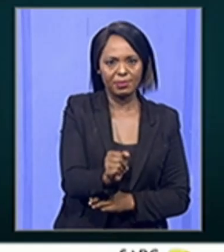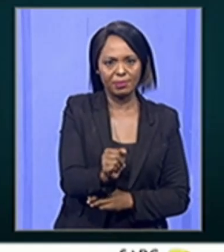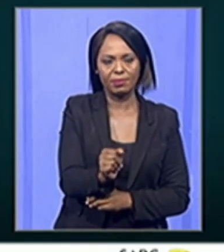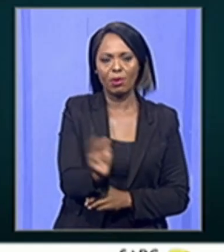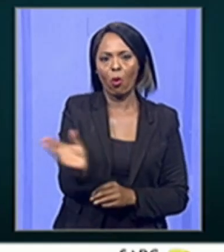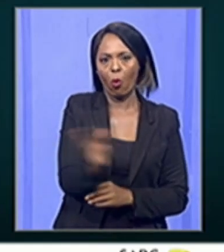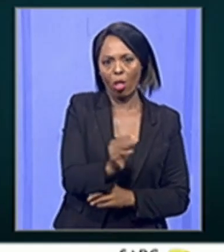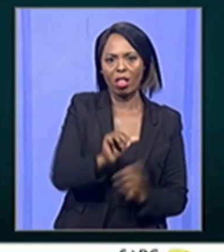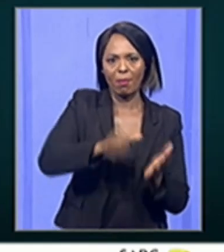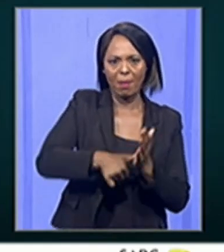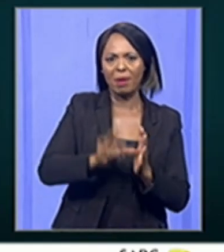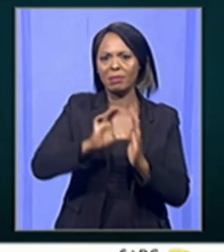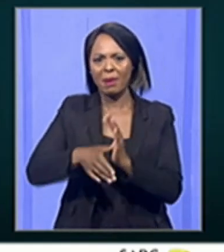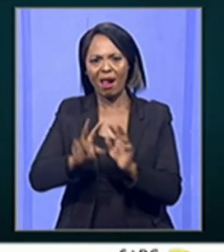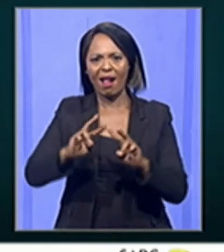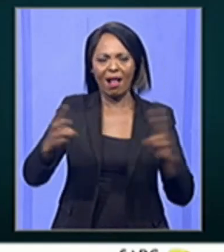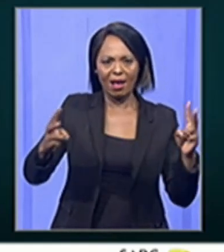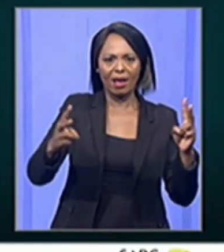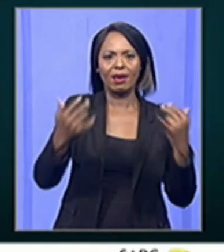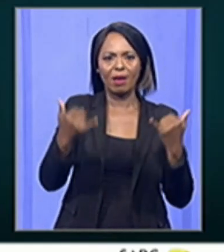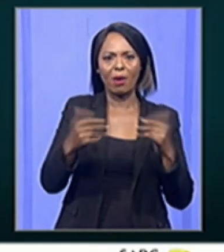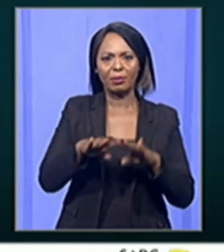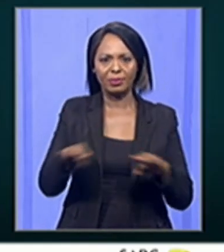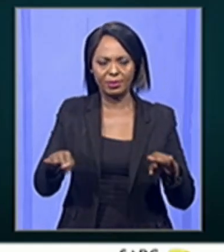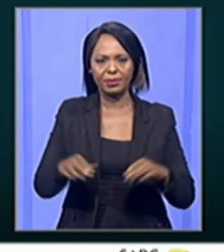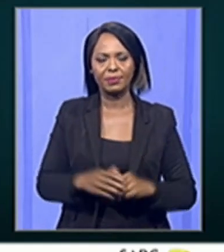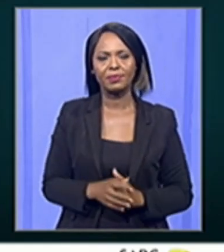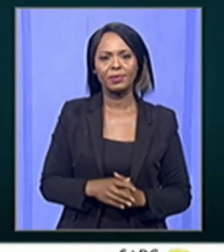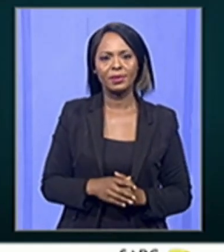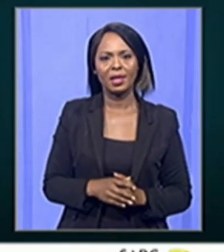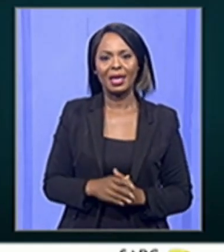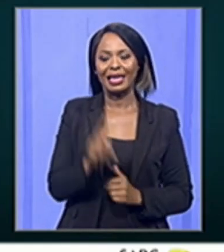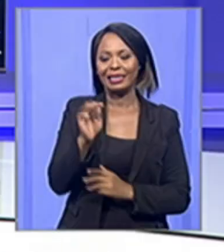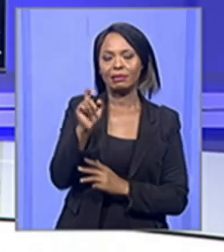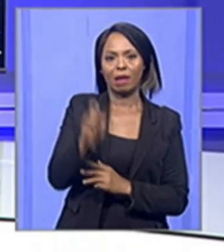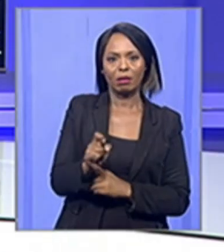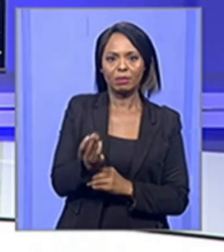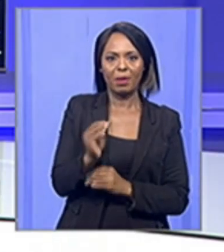baamogedi ba penšene mašeleng le go se oketše motšhelo.